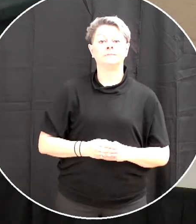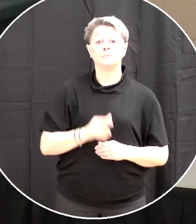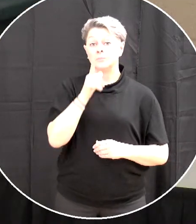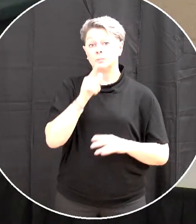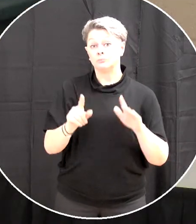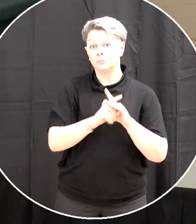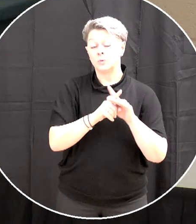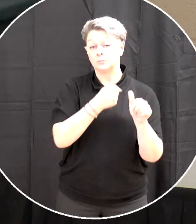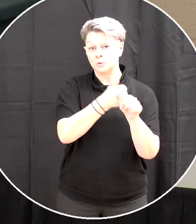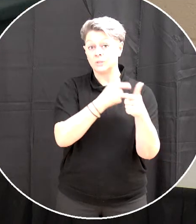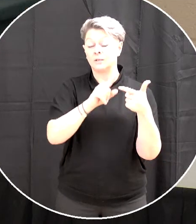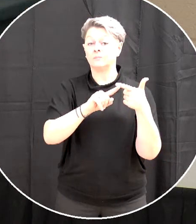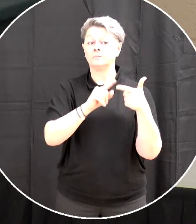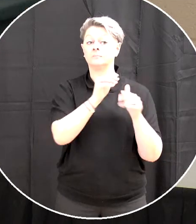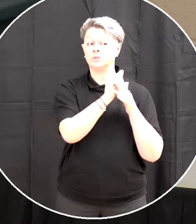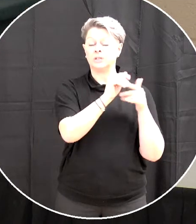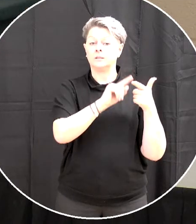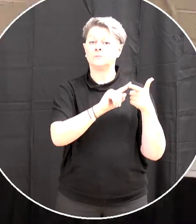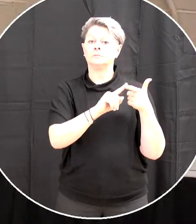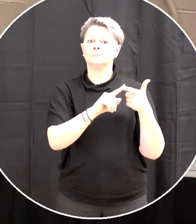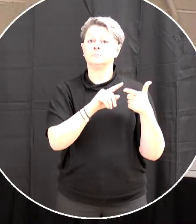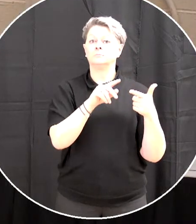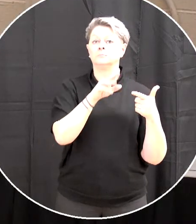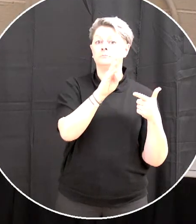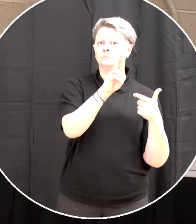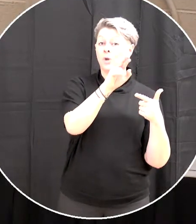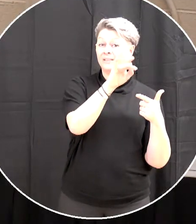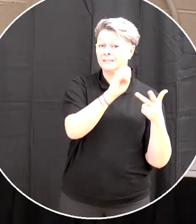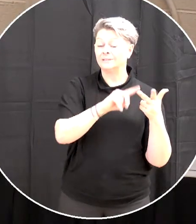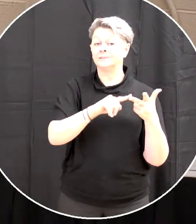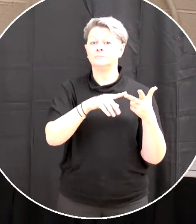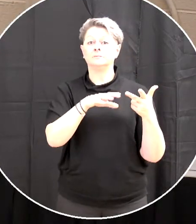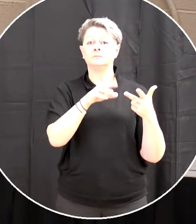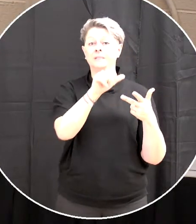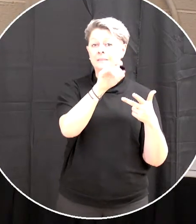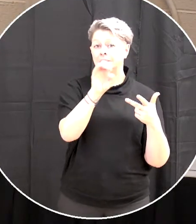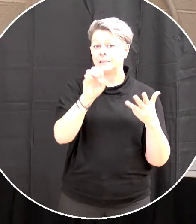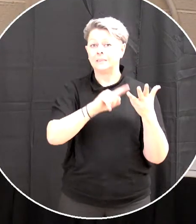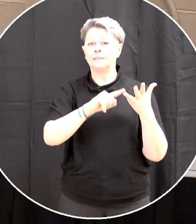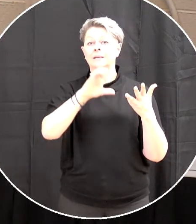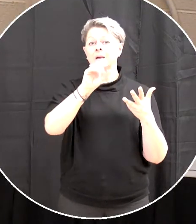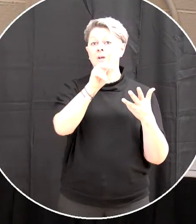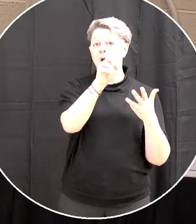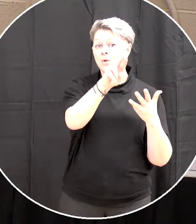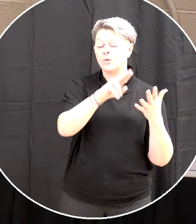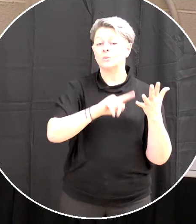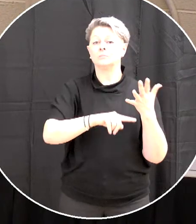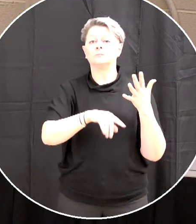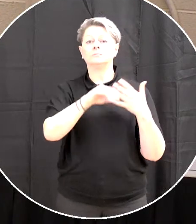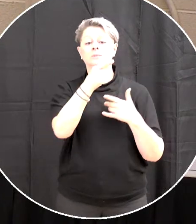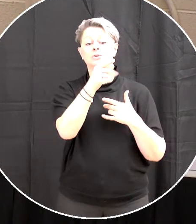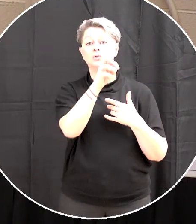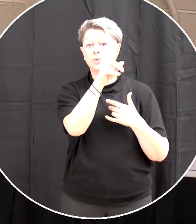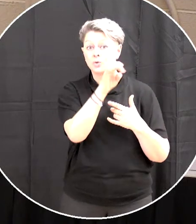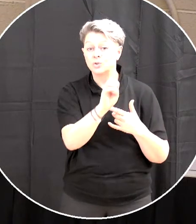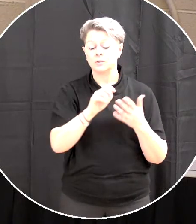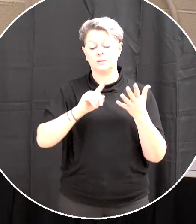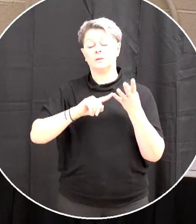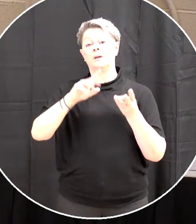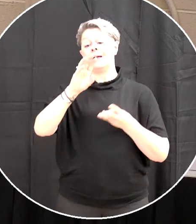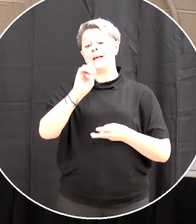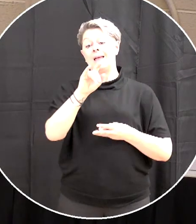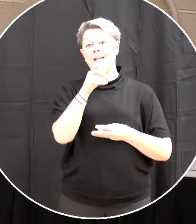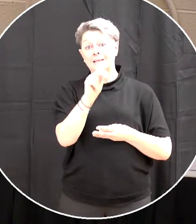were yourself, Chair Price, and Trustees Lee, Carter, George, Elliott and Bennett, as well as our CFO,